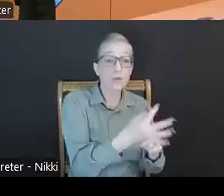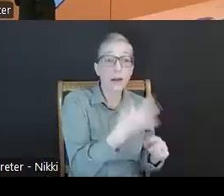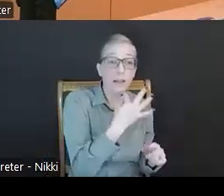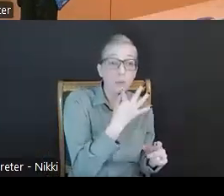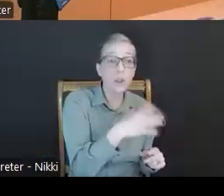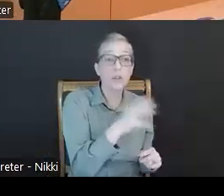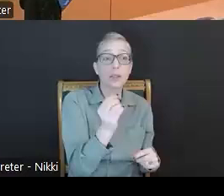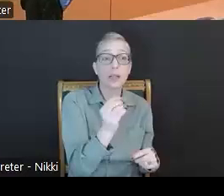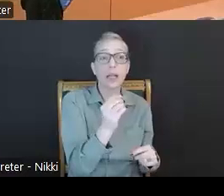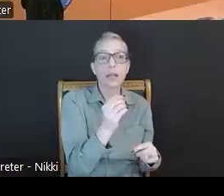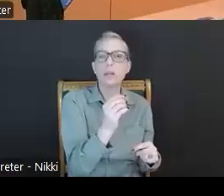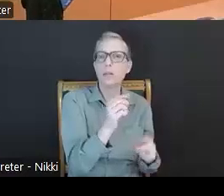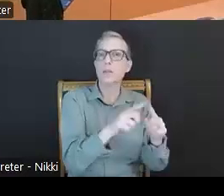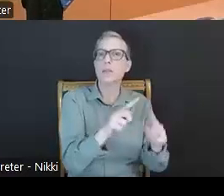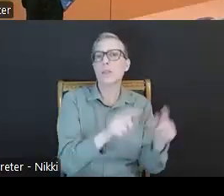have that